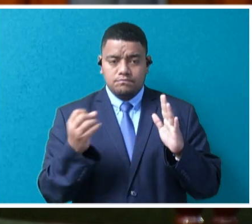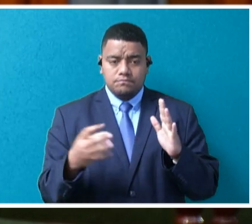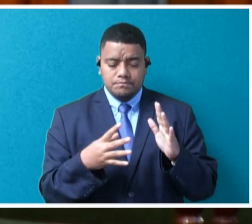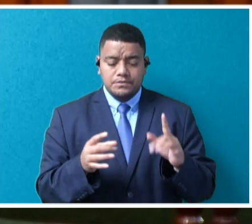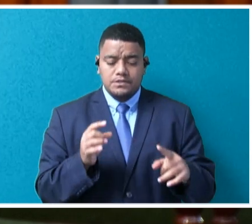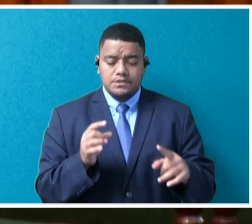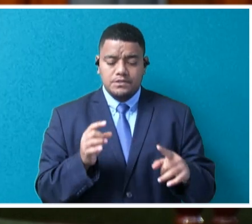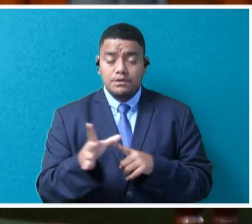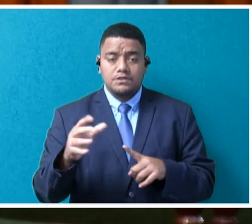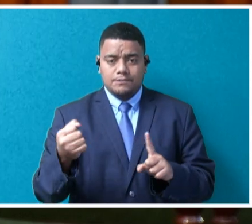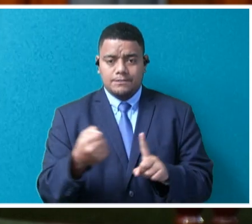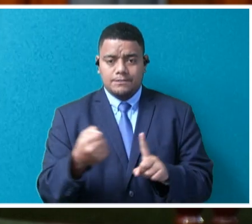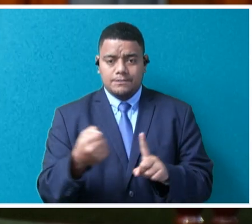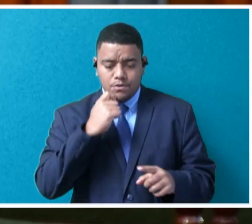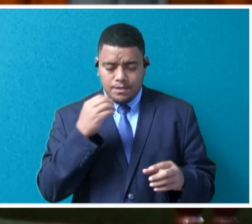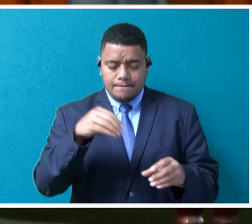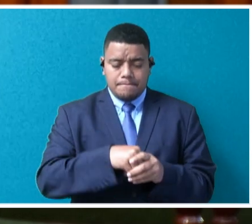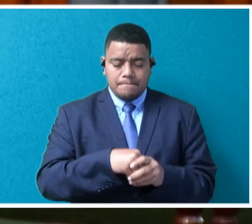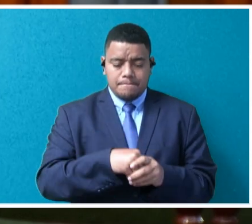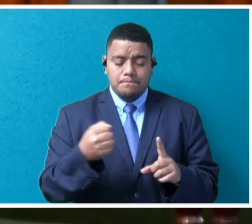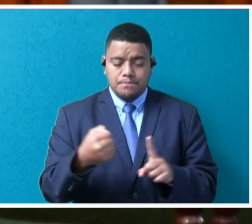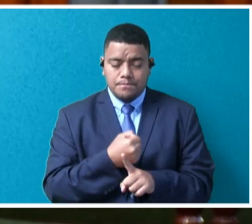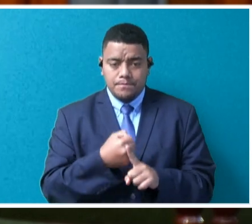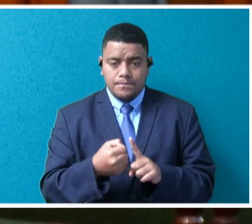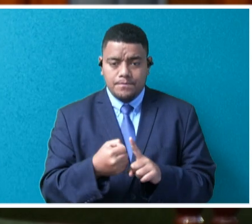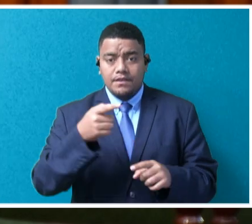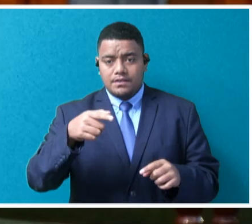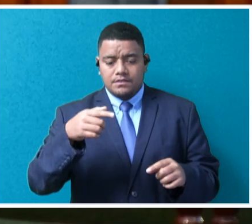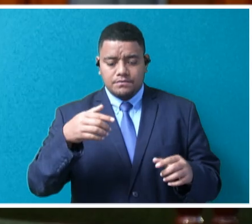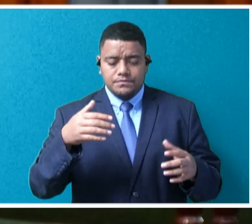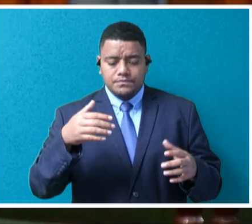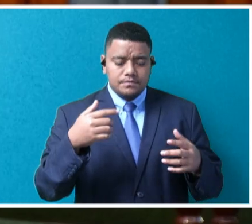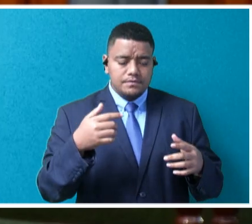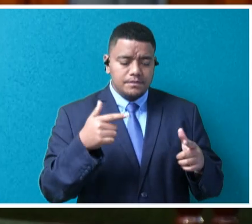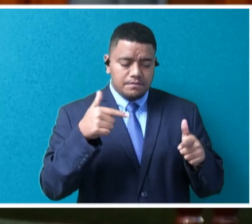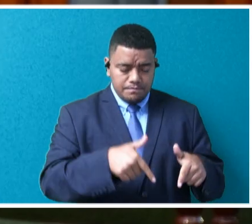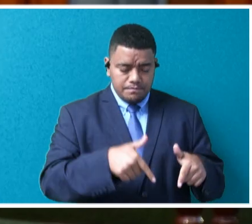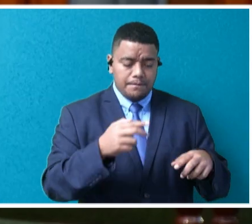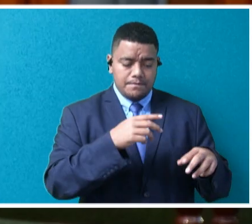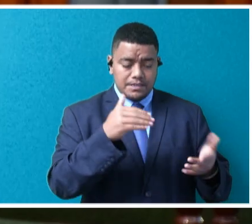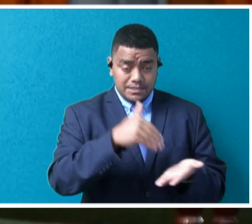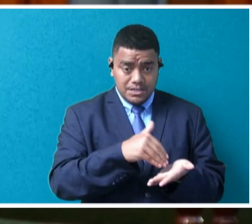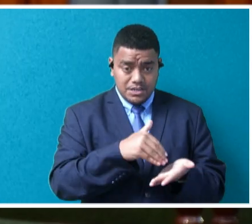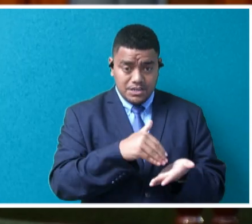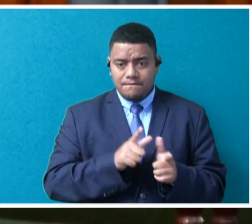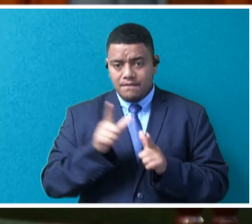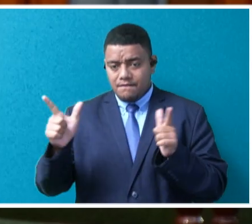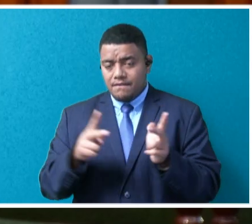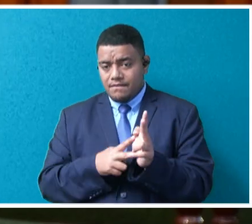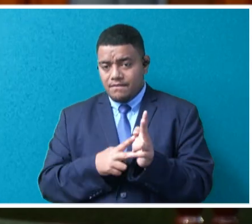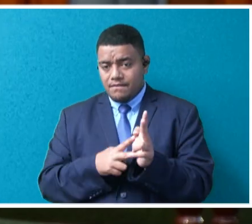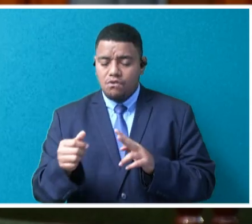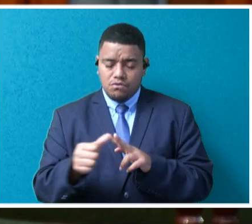special emphasis will be placed on empowering interior, rural and maritime economies so that development